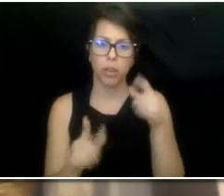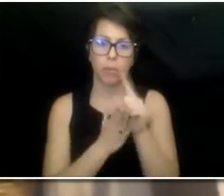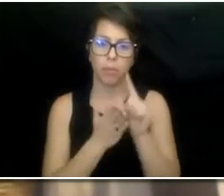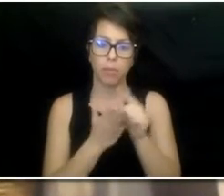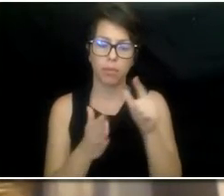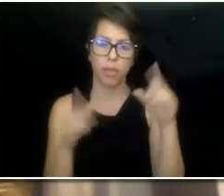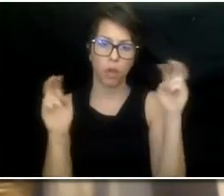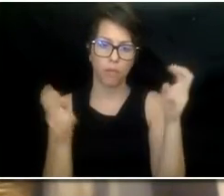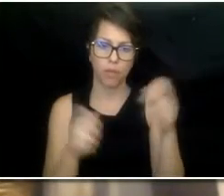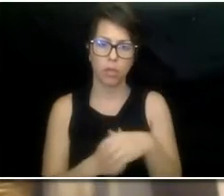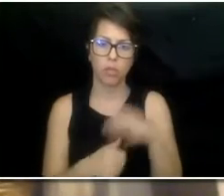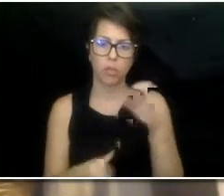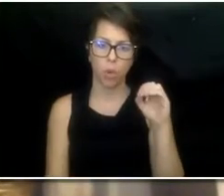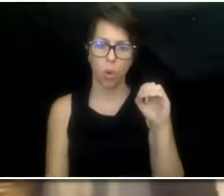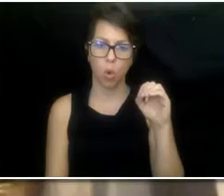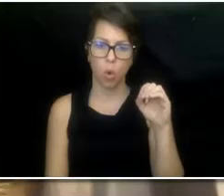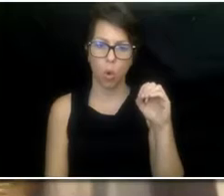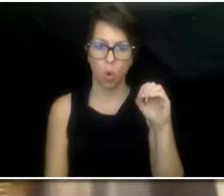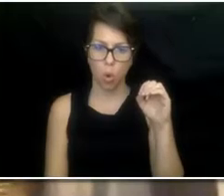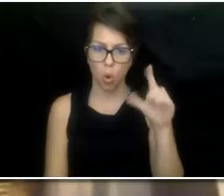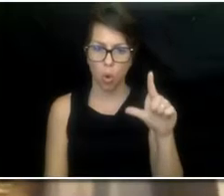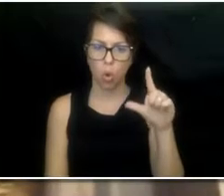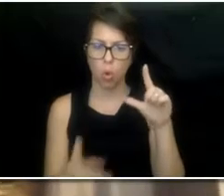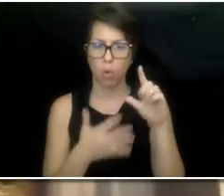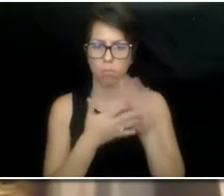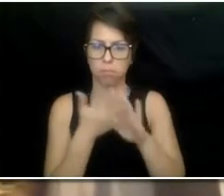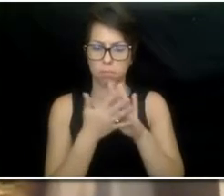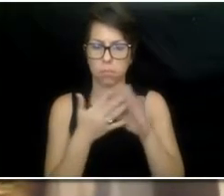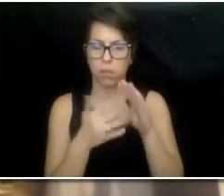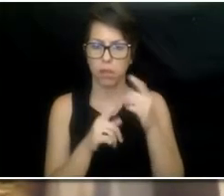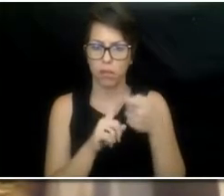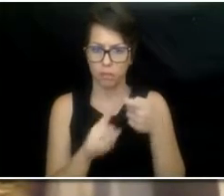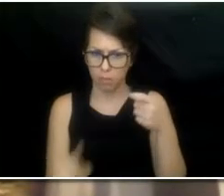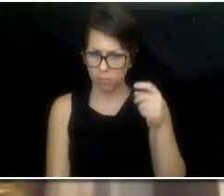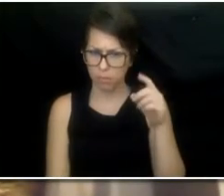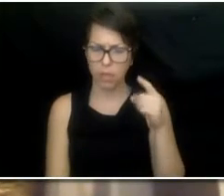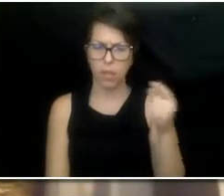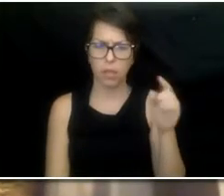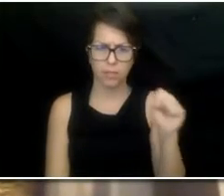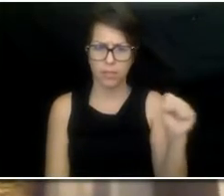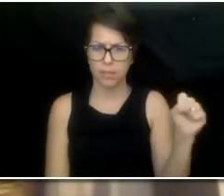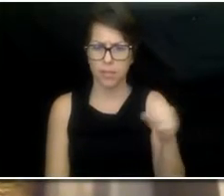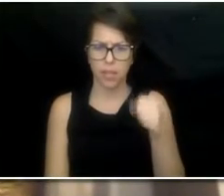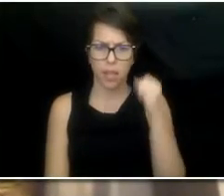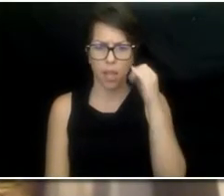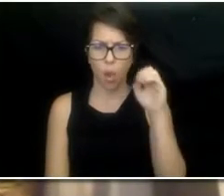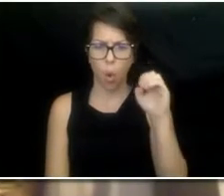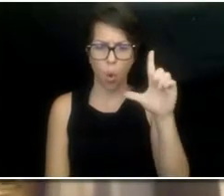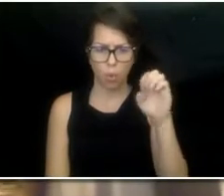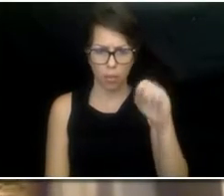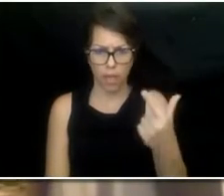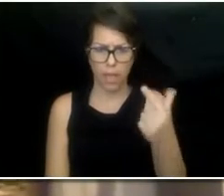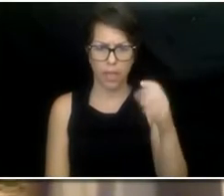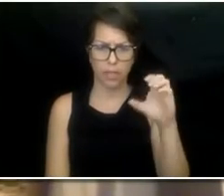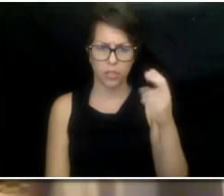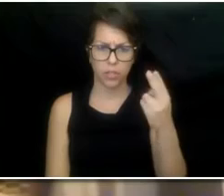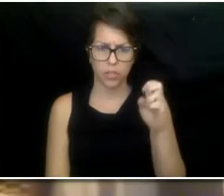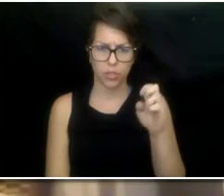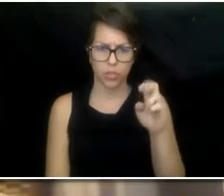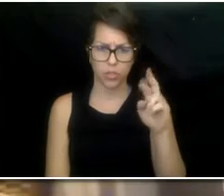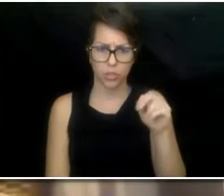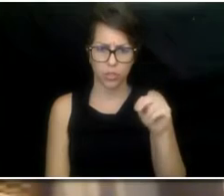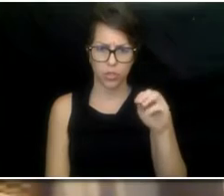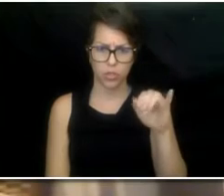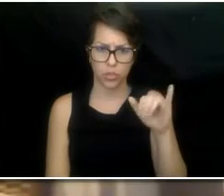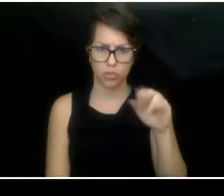truth and nothing but the truth before this committee and to respond honestly council member questions commissioner